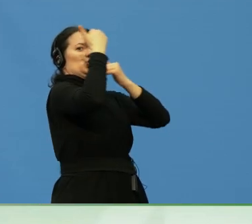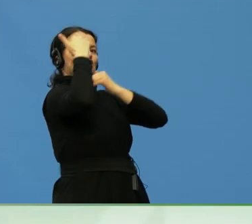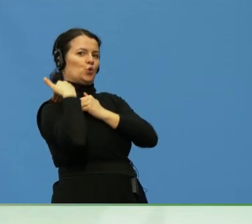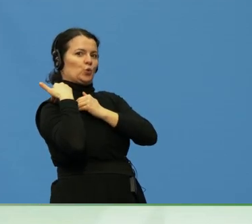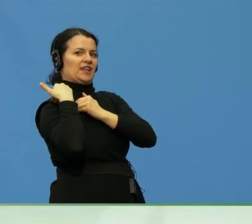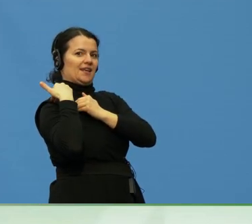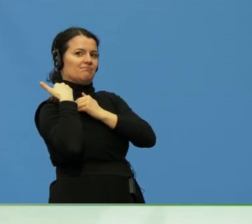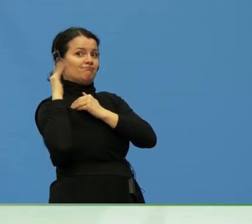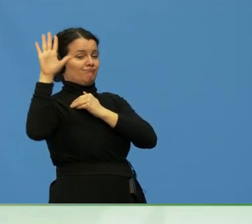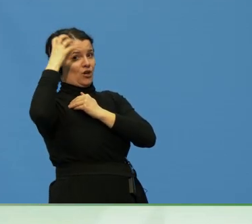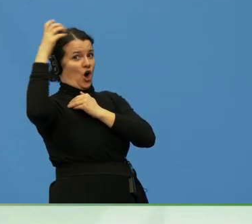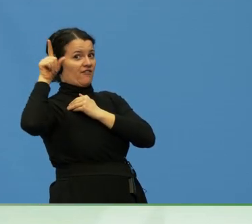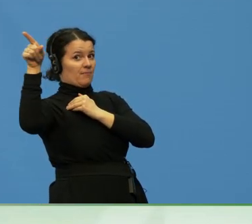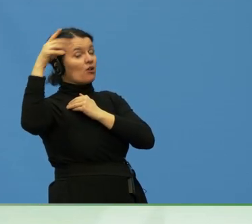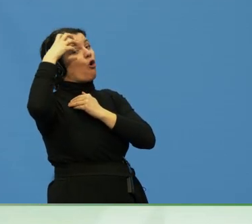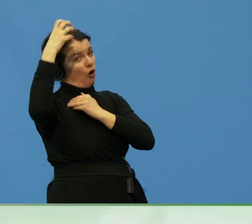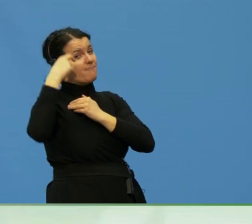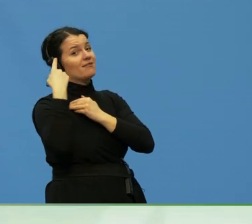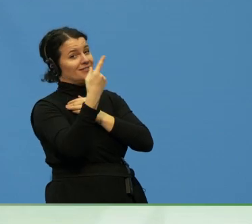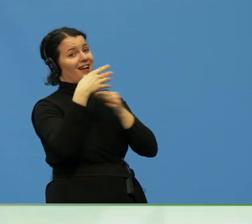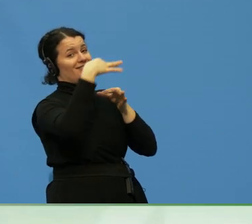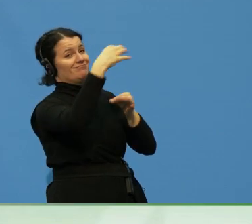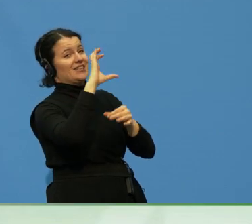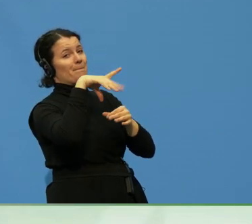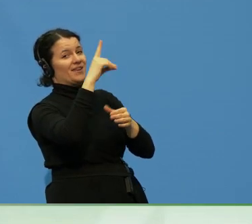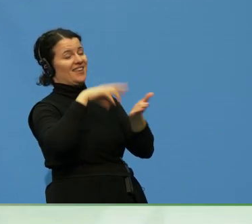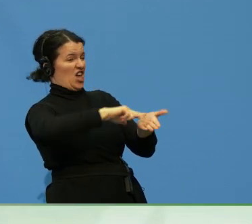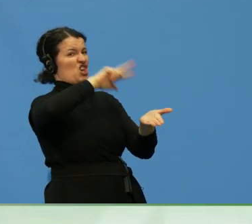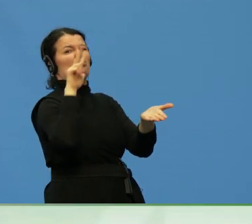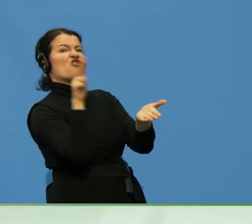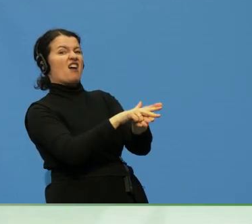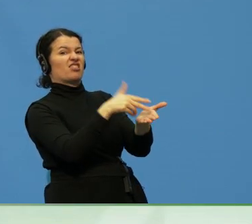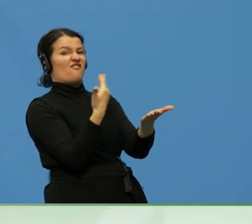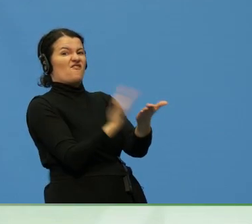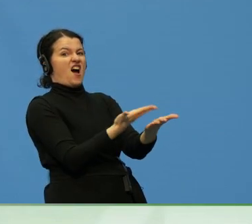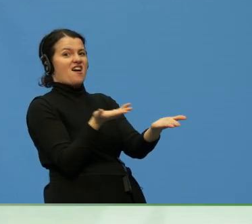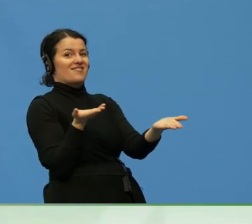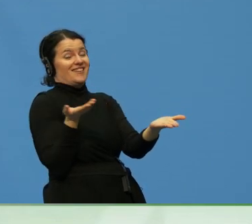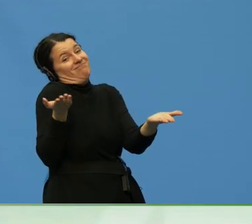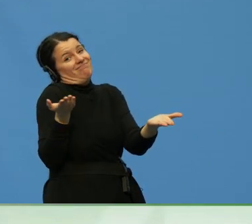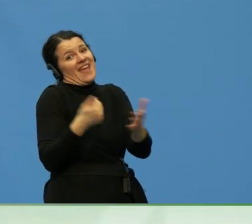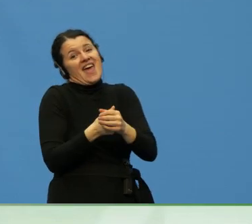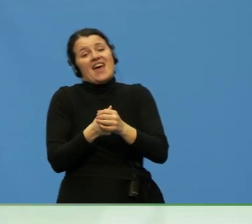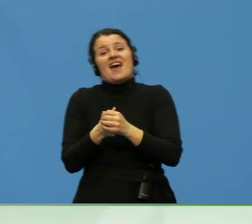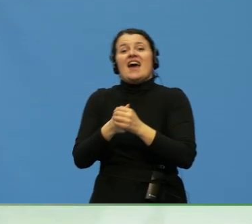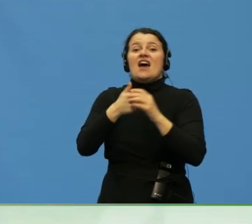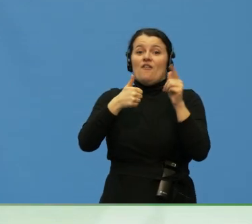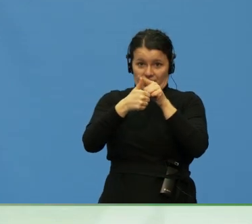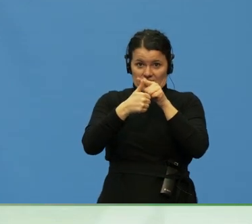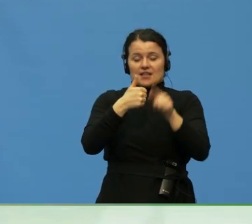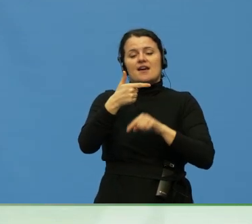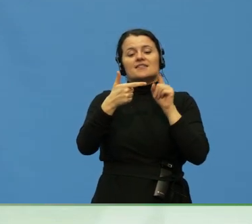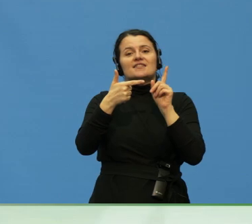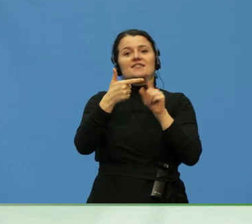ratified this piece of international law. And then second and final introductory important point is that